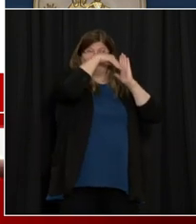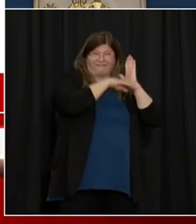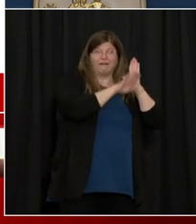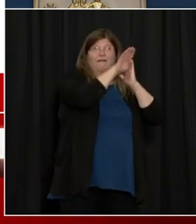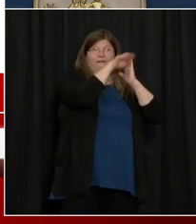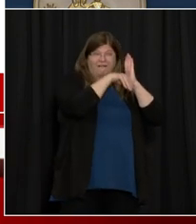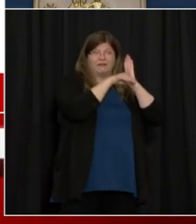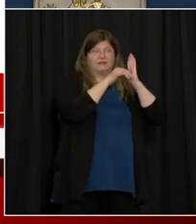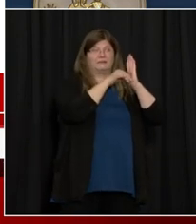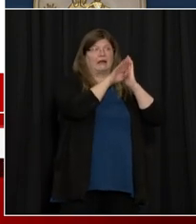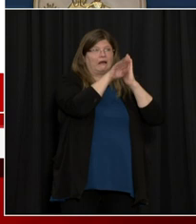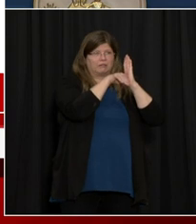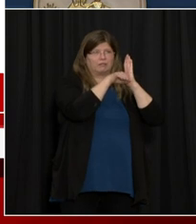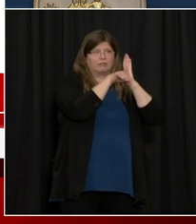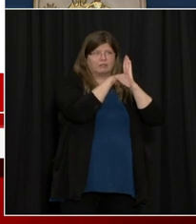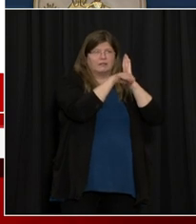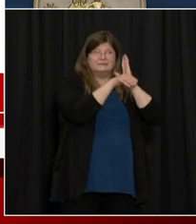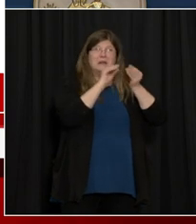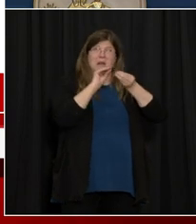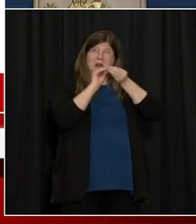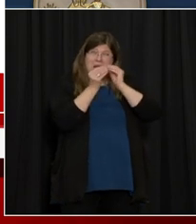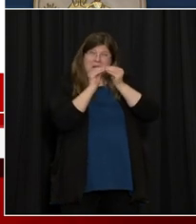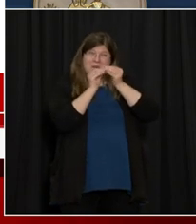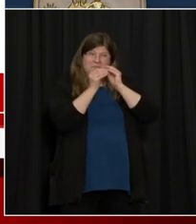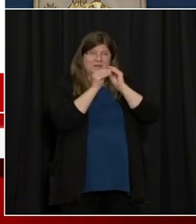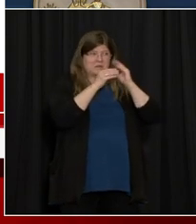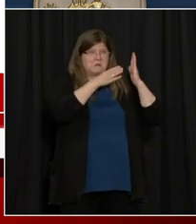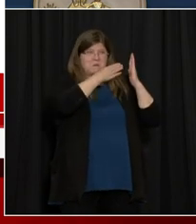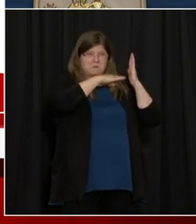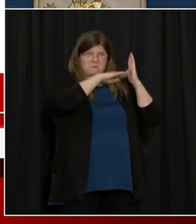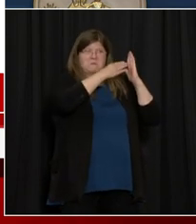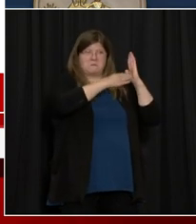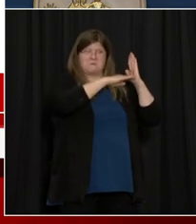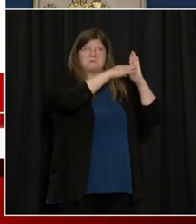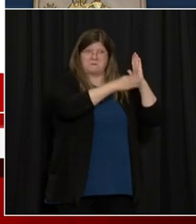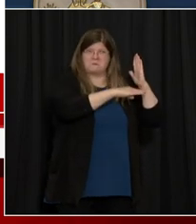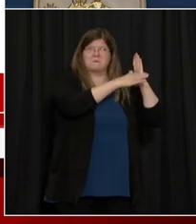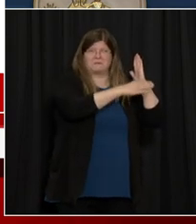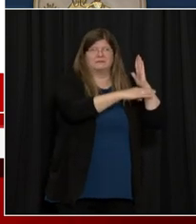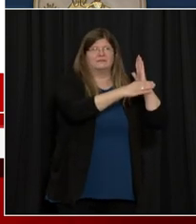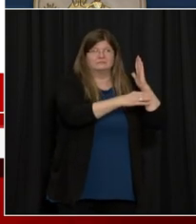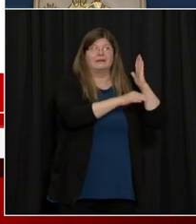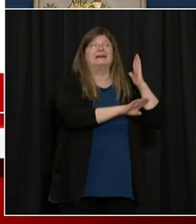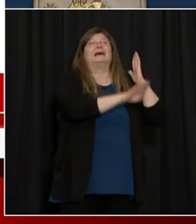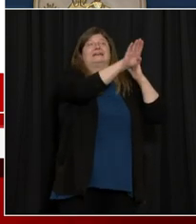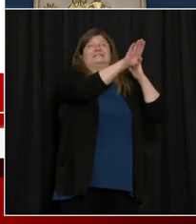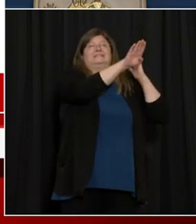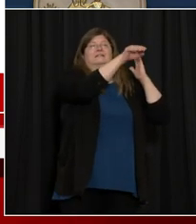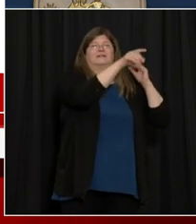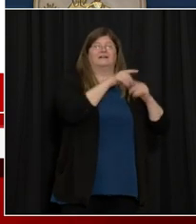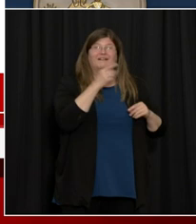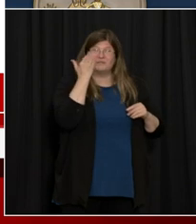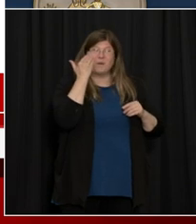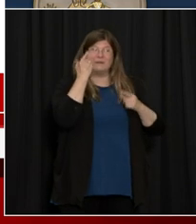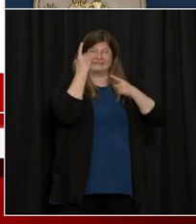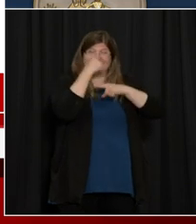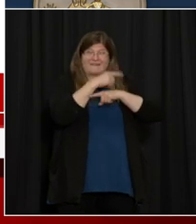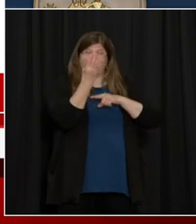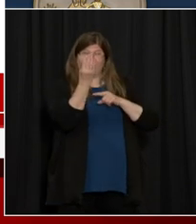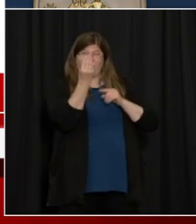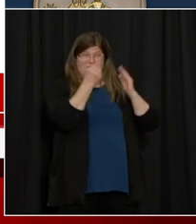showed an increase outside of the expected ups and downs, so we had a reset day to day